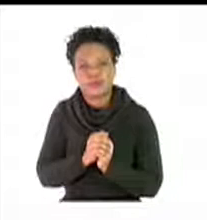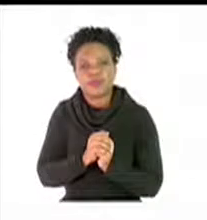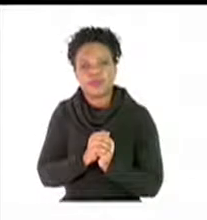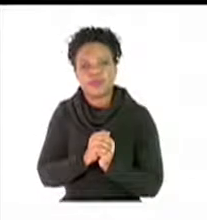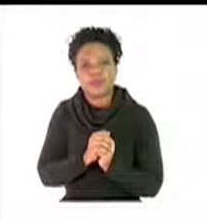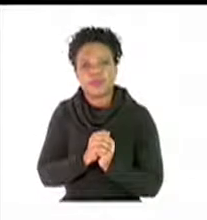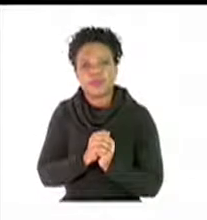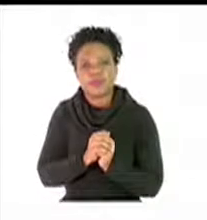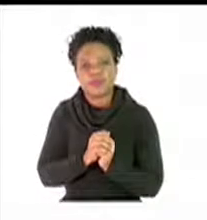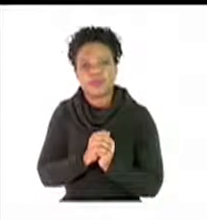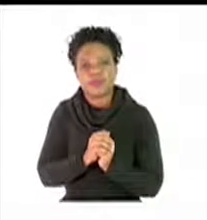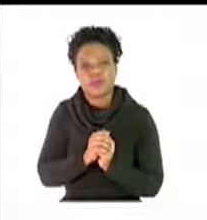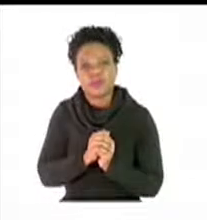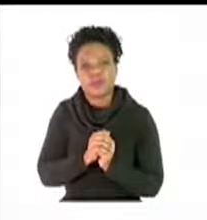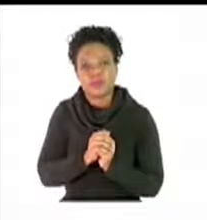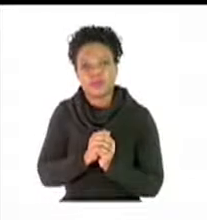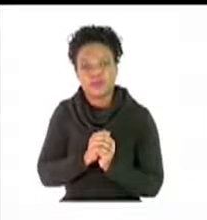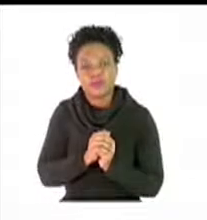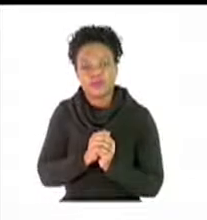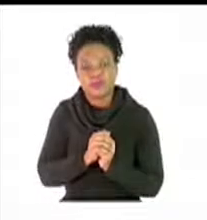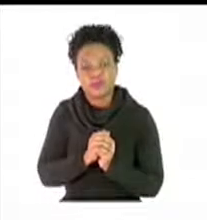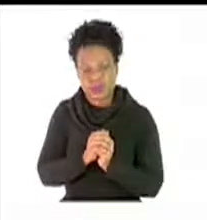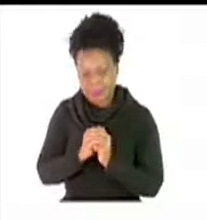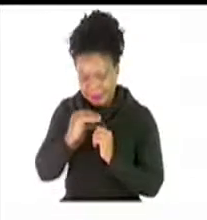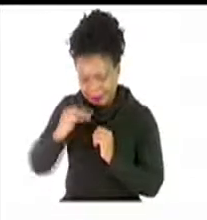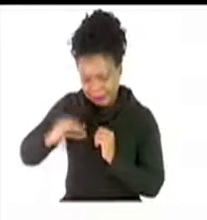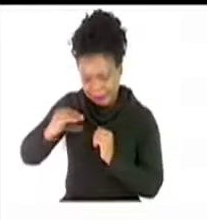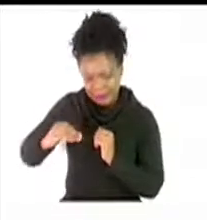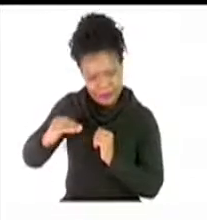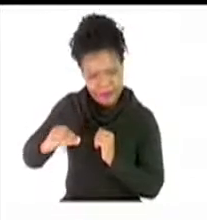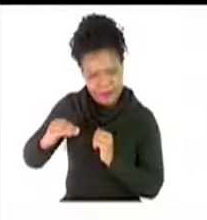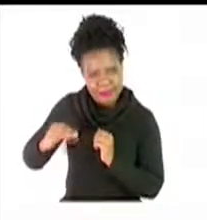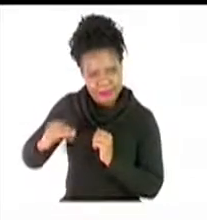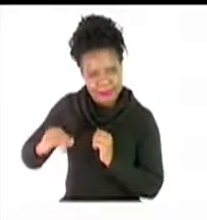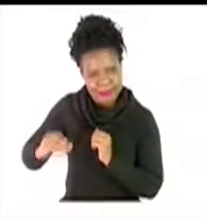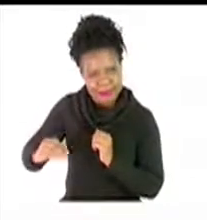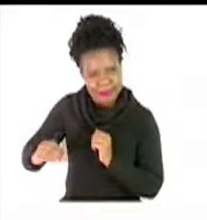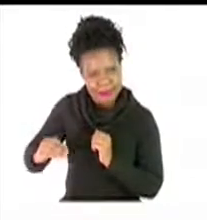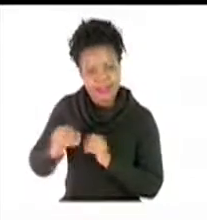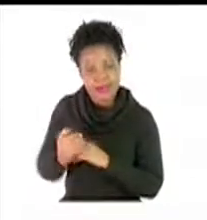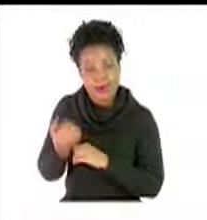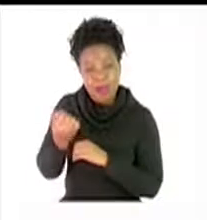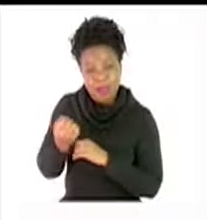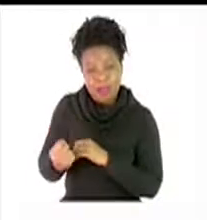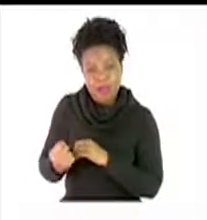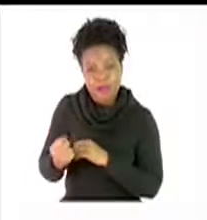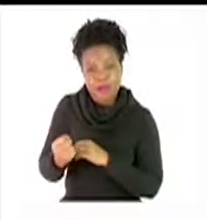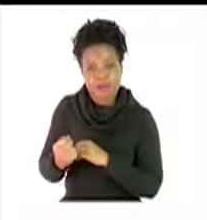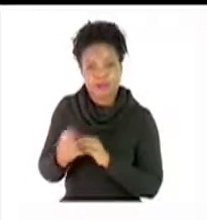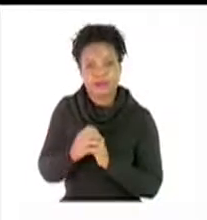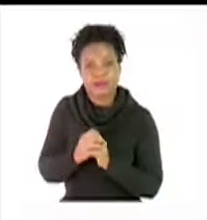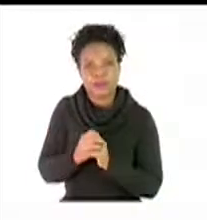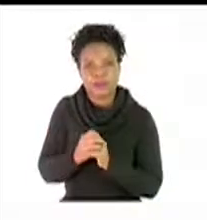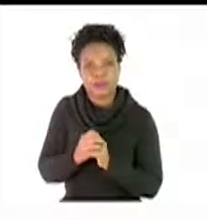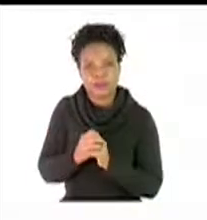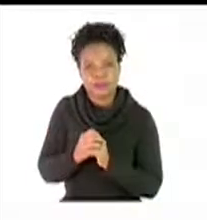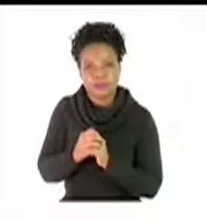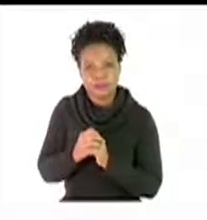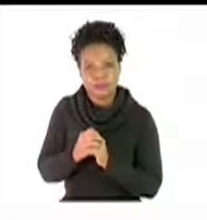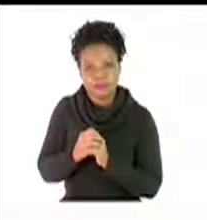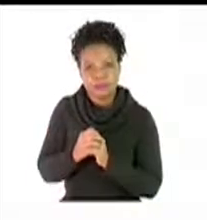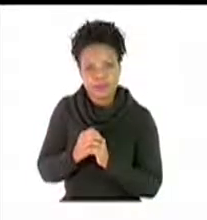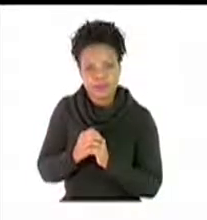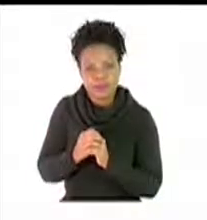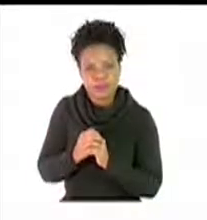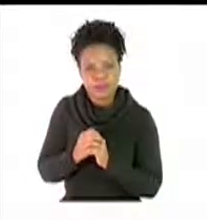a word being on our right bottom or bottom right. There is a list of words